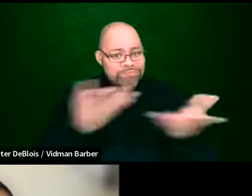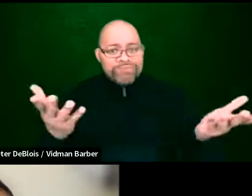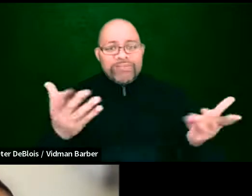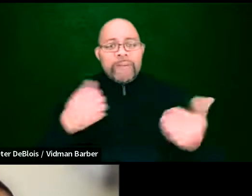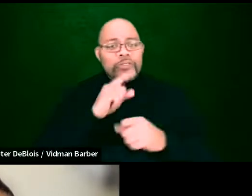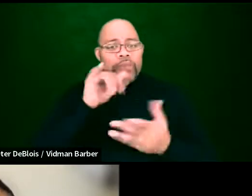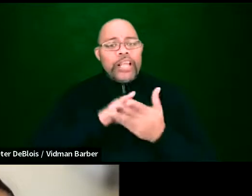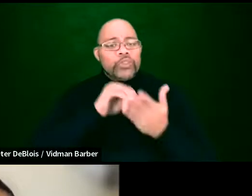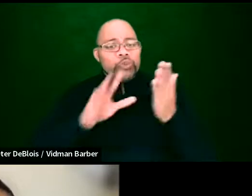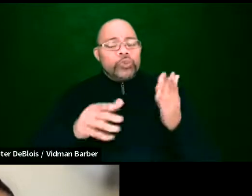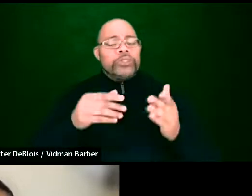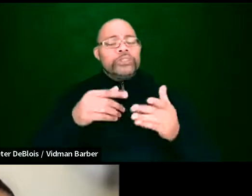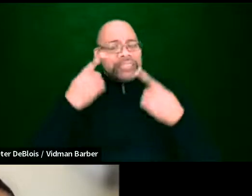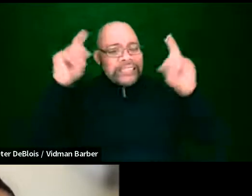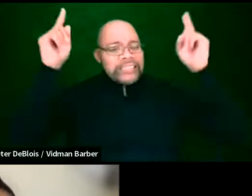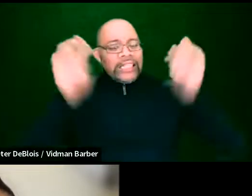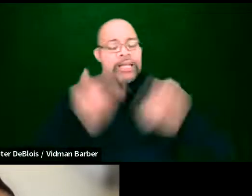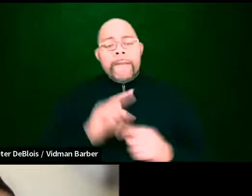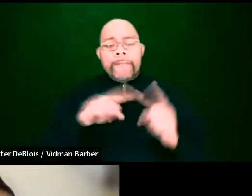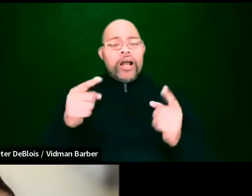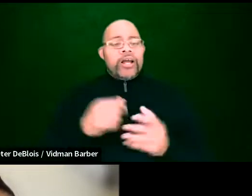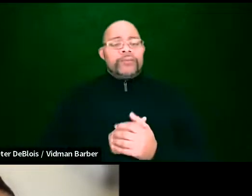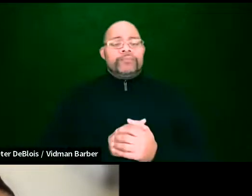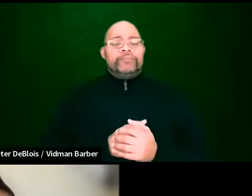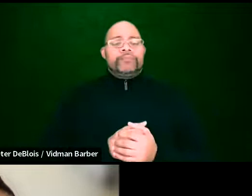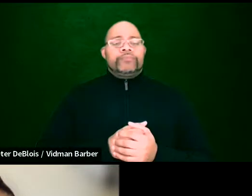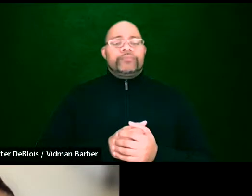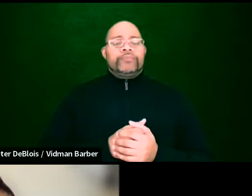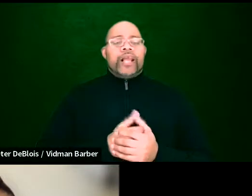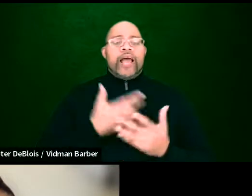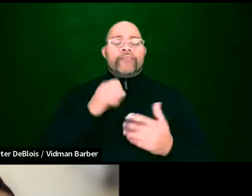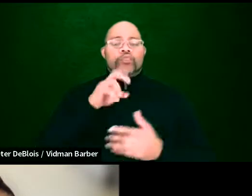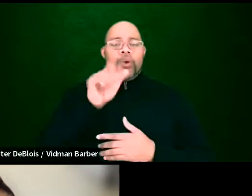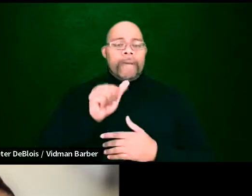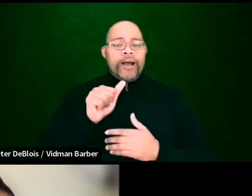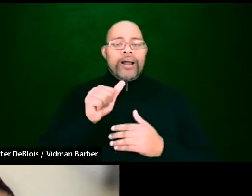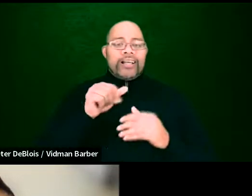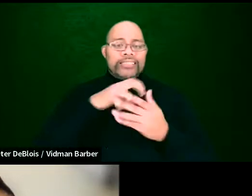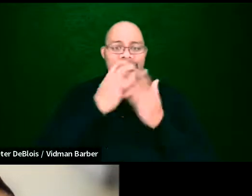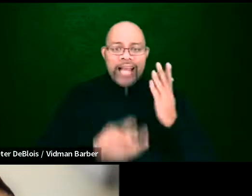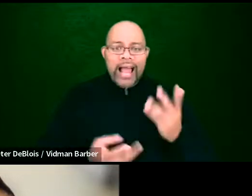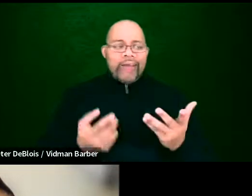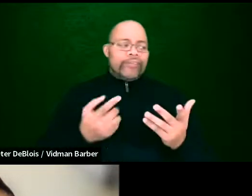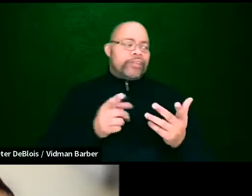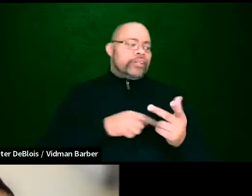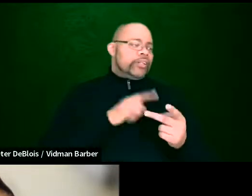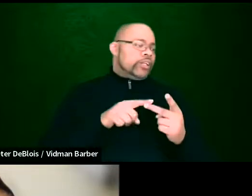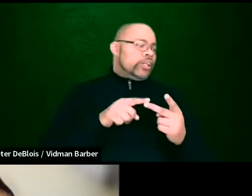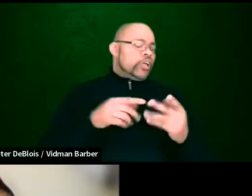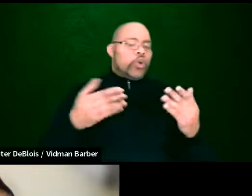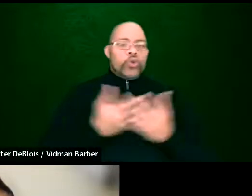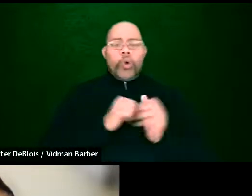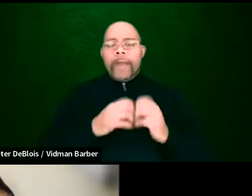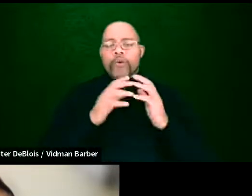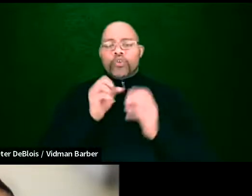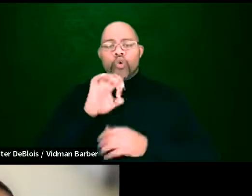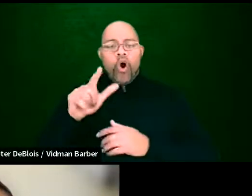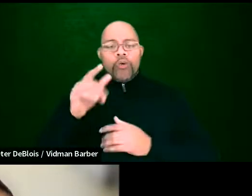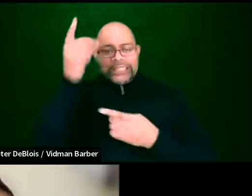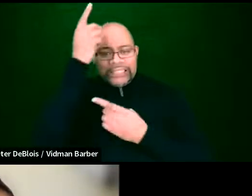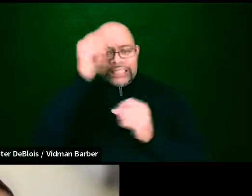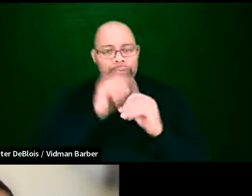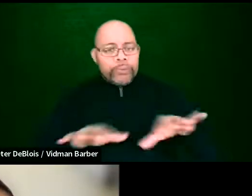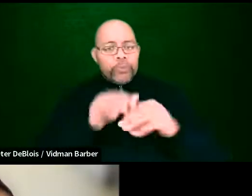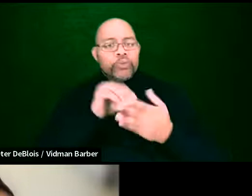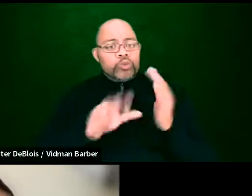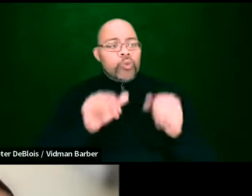succeed. But we do, like I said, there's this scuba diving stuff. There's the new emerging coral disease, and the students